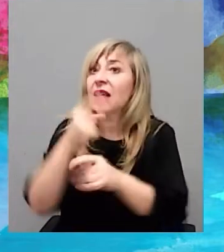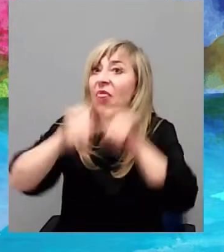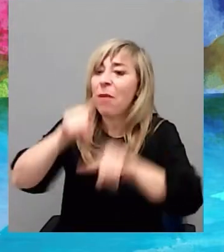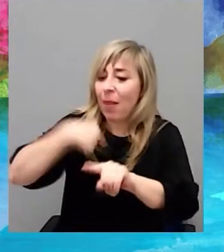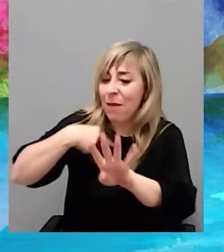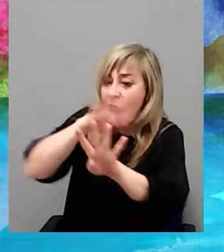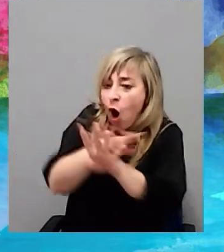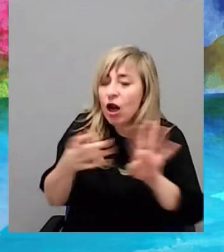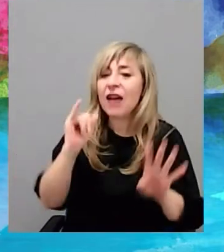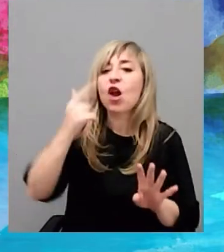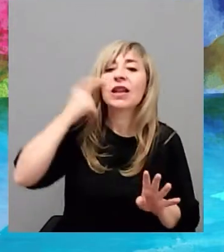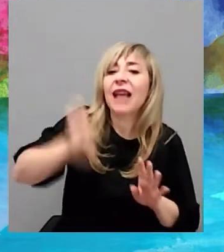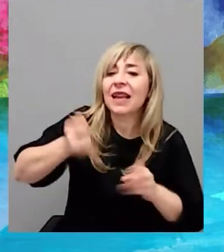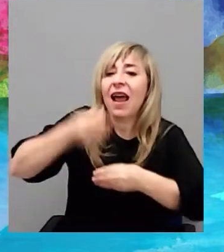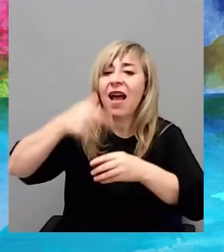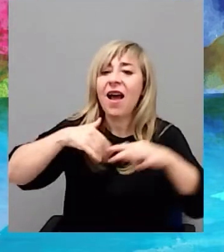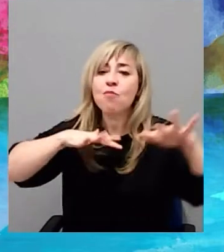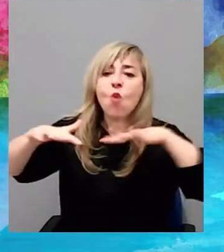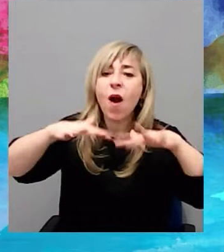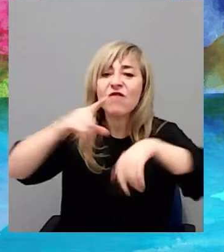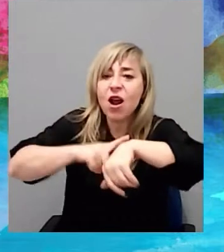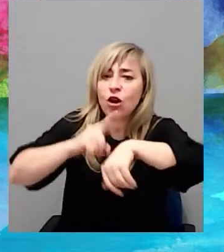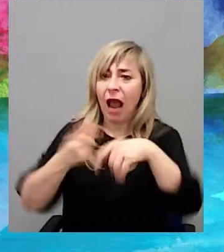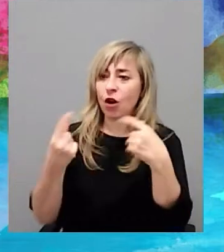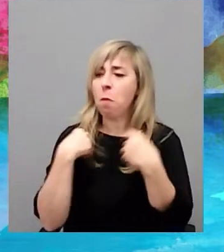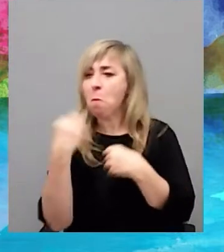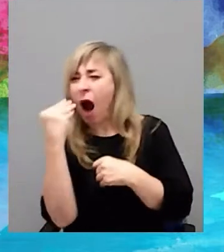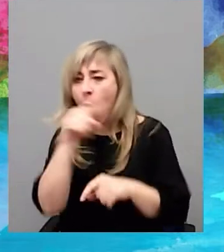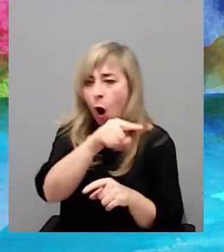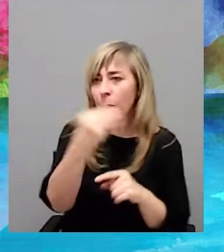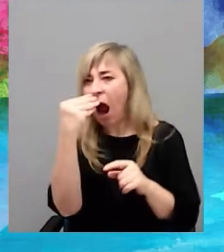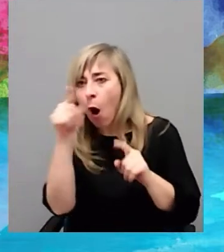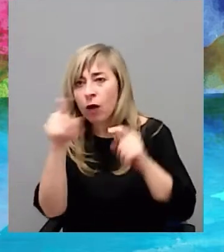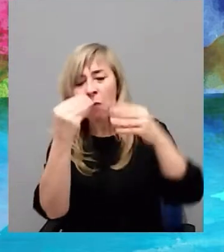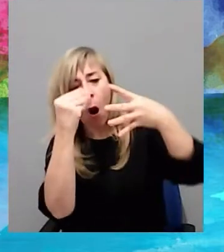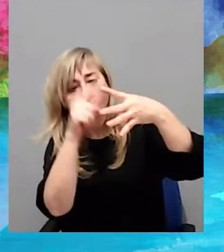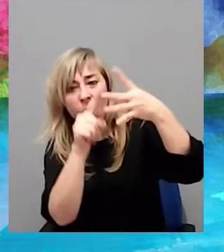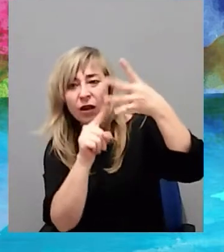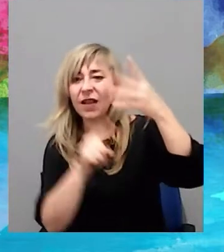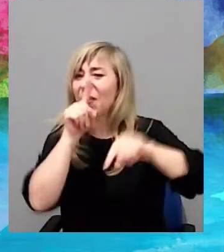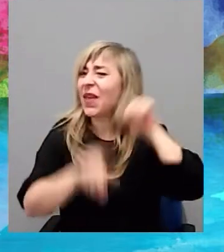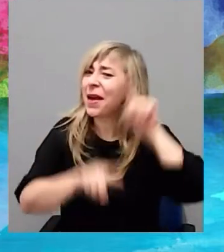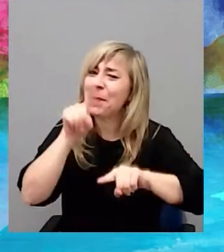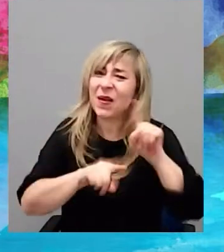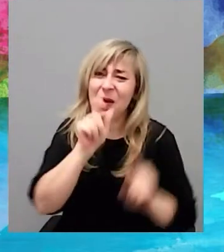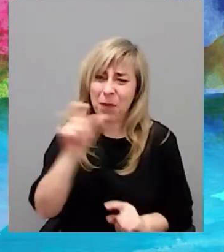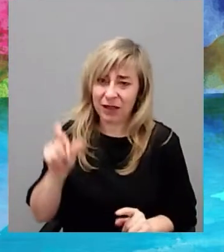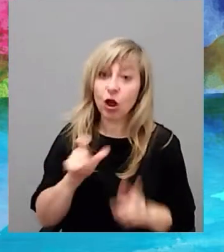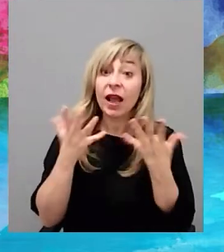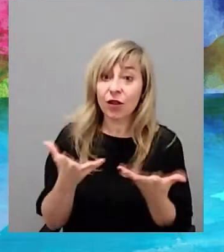their timetable needs and so forth are all different. So transferring all of this information to artificial intelligence is